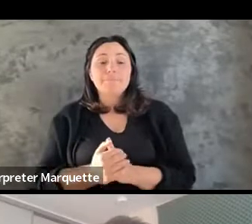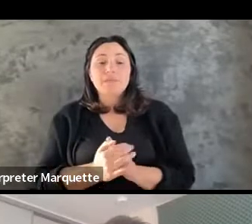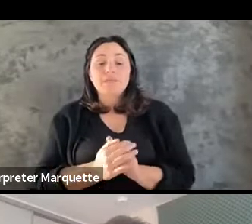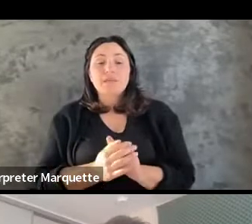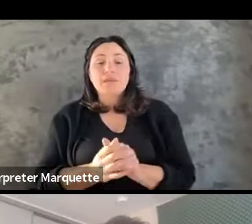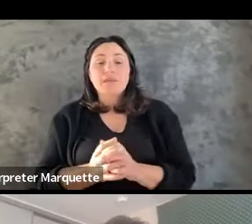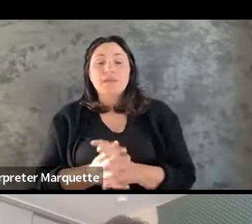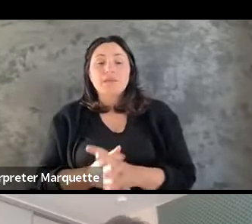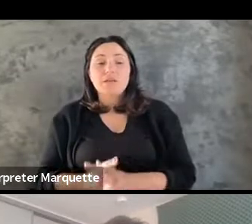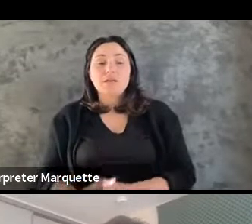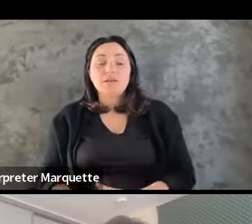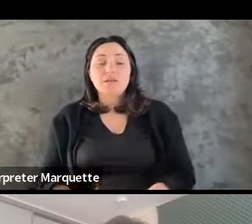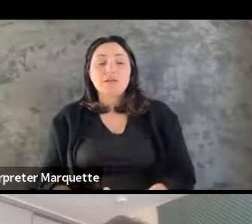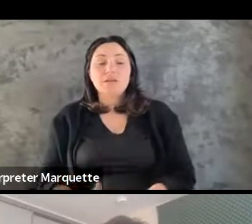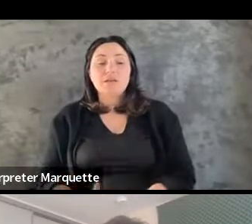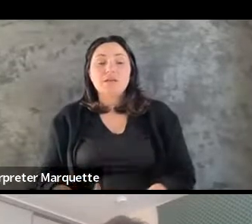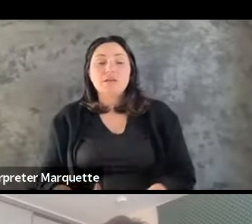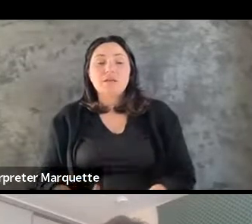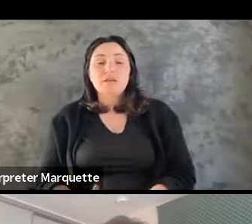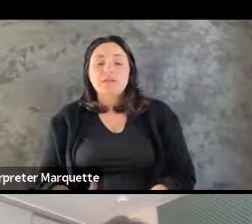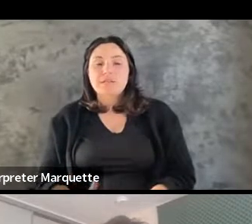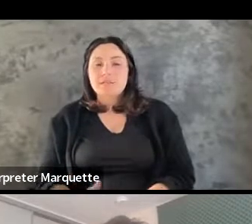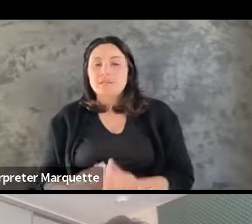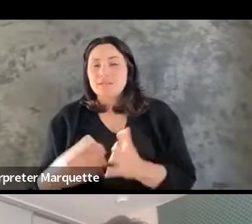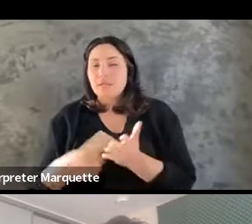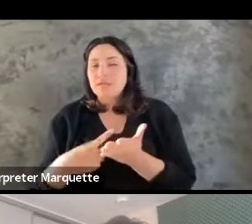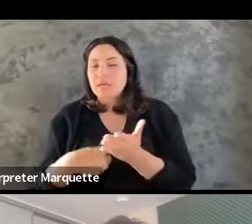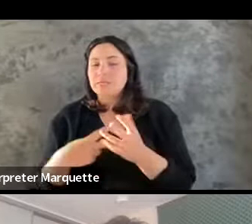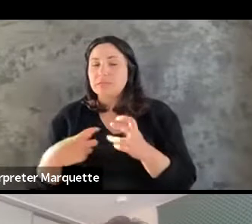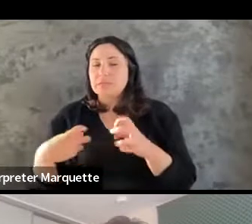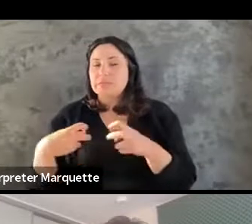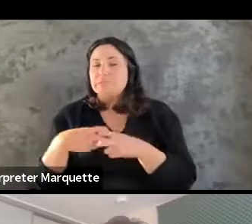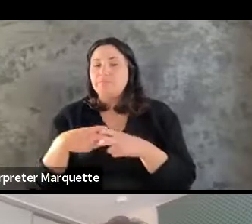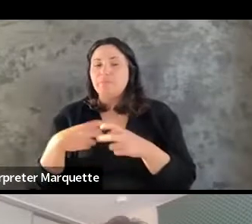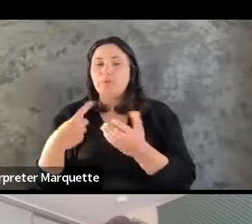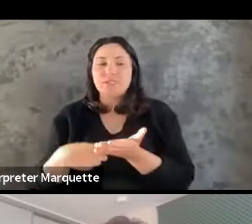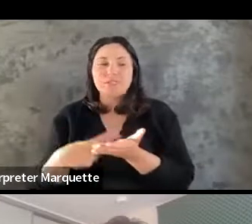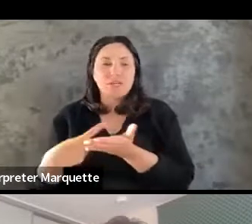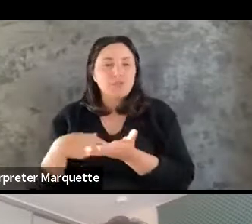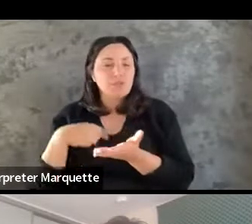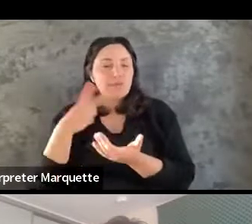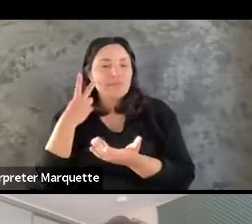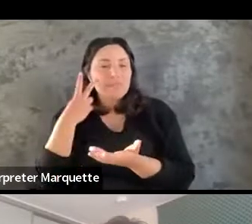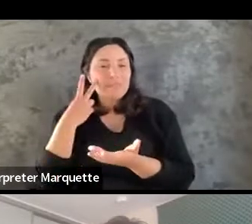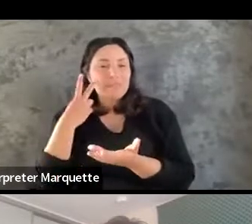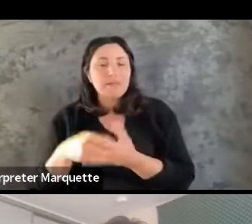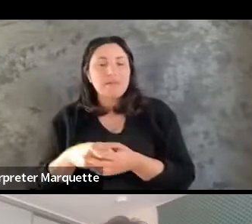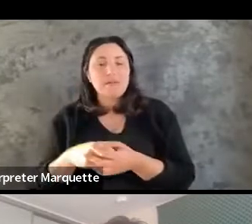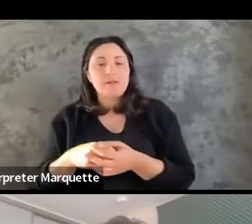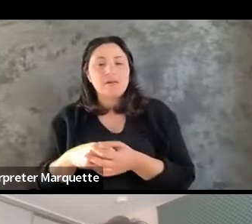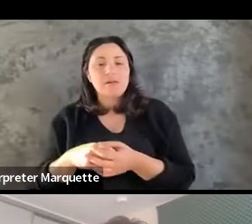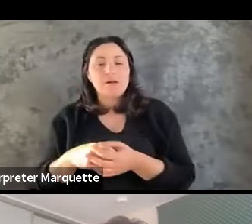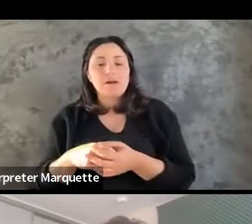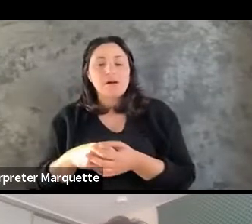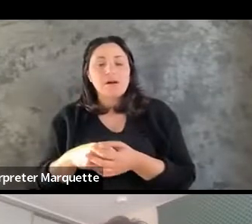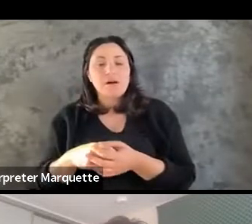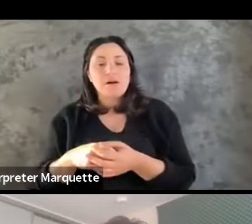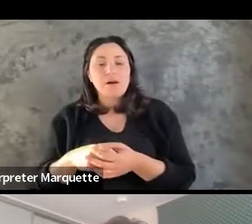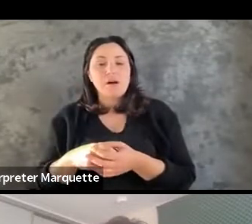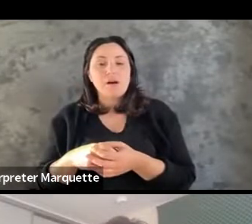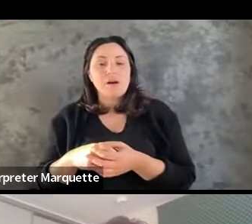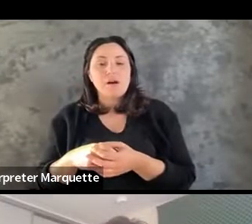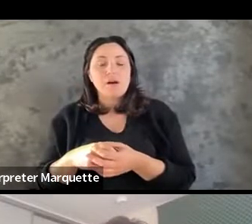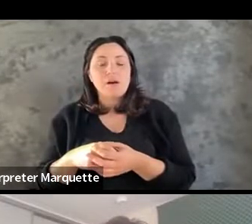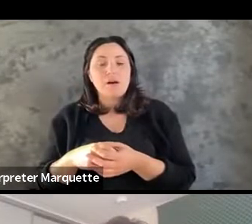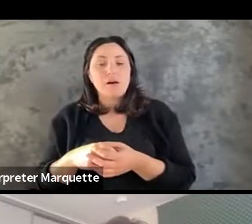trickier to have the discussion piece. And so we'll have to see. I don't believe, and I don't want to